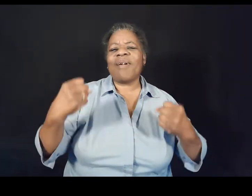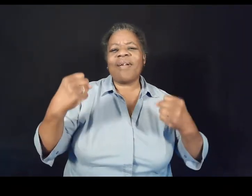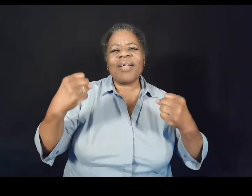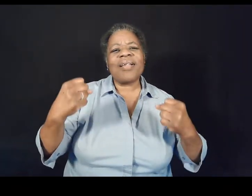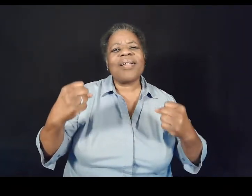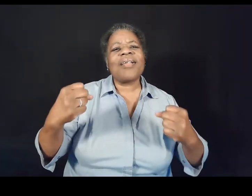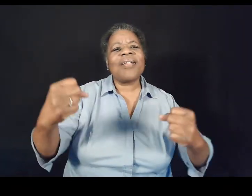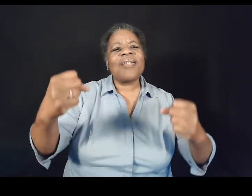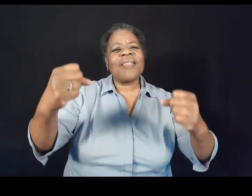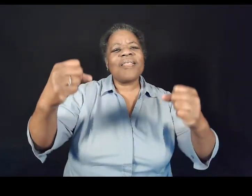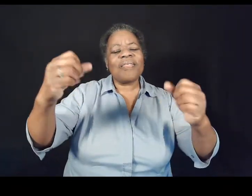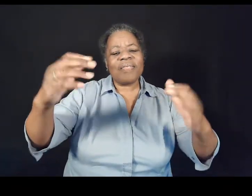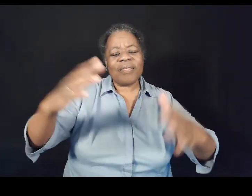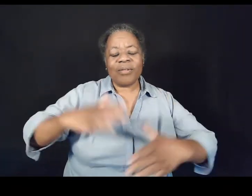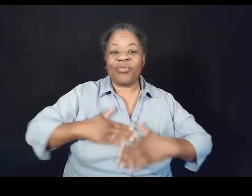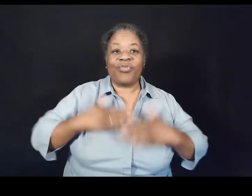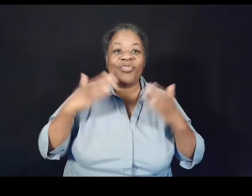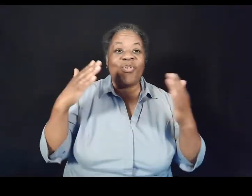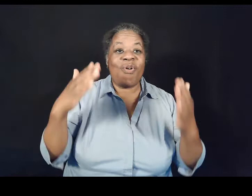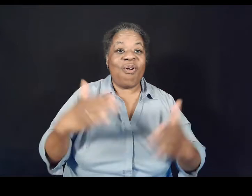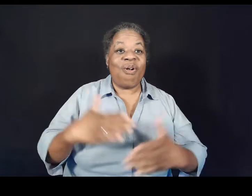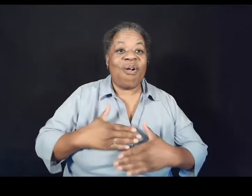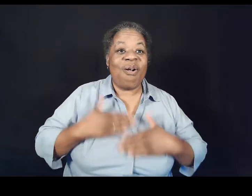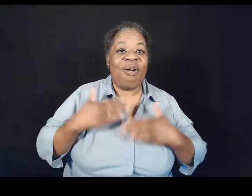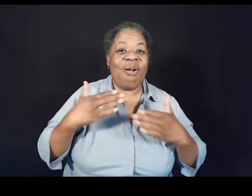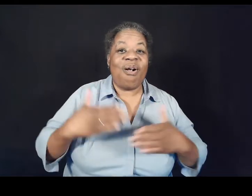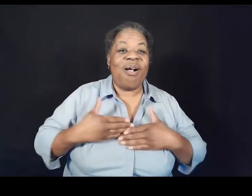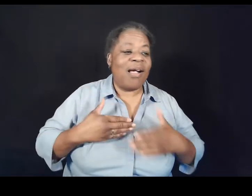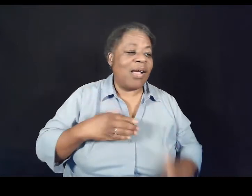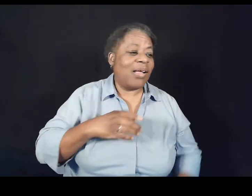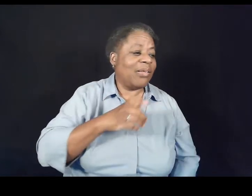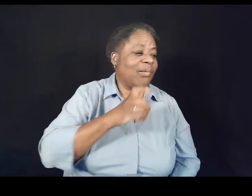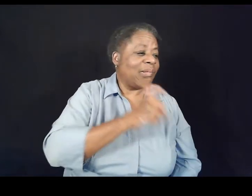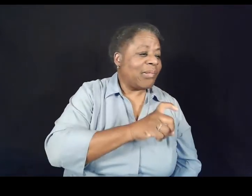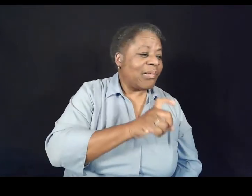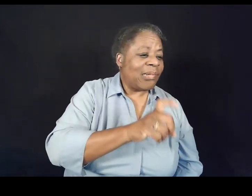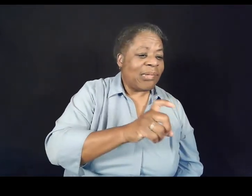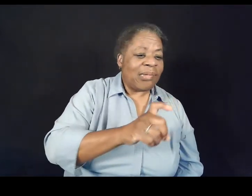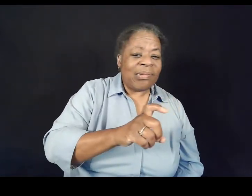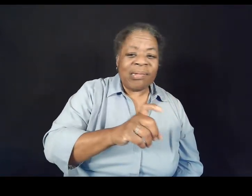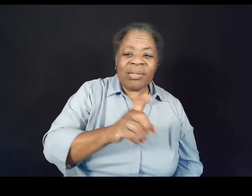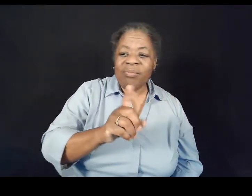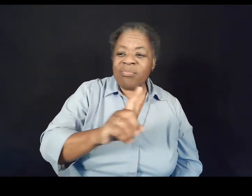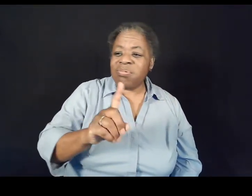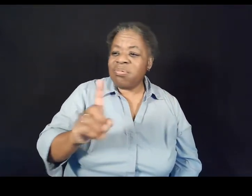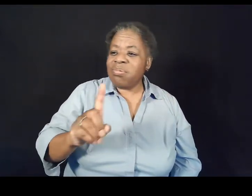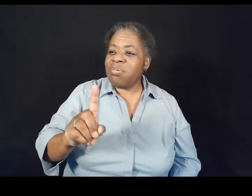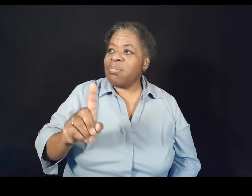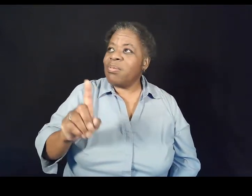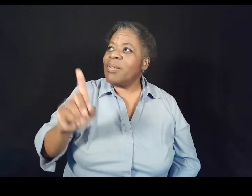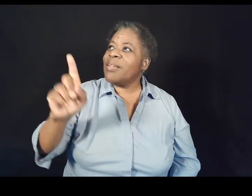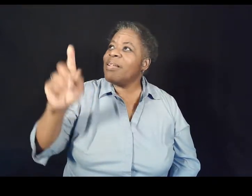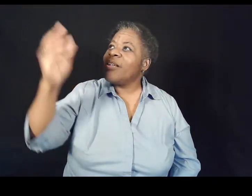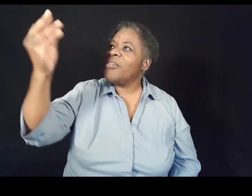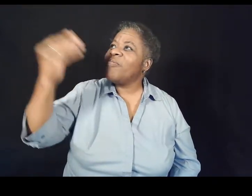The joy, the joy of the Lord is my strength.